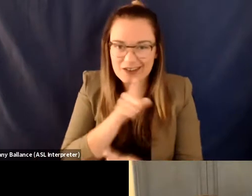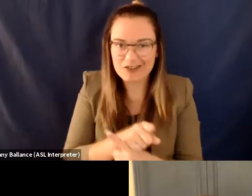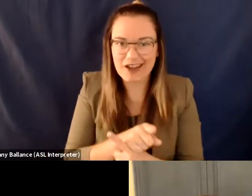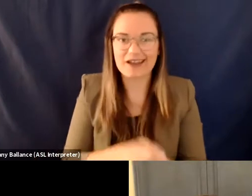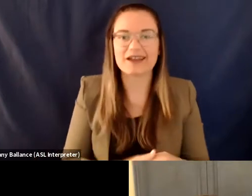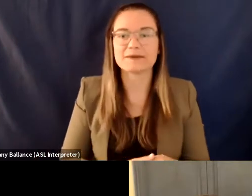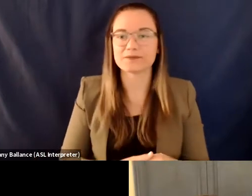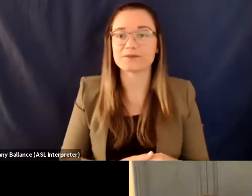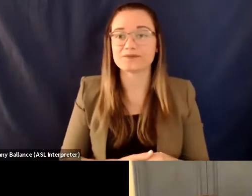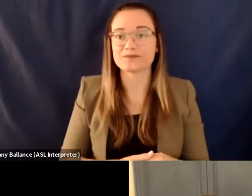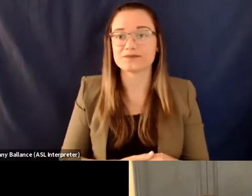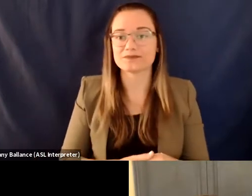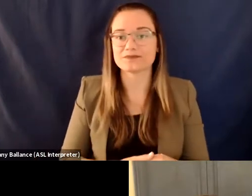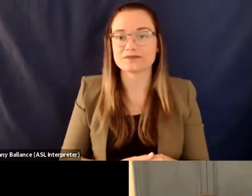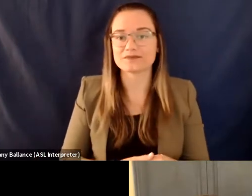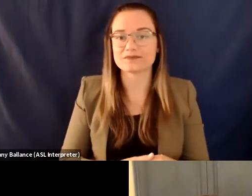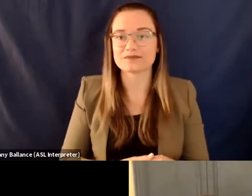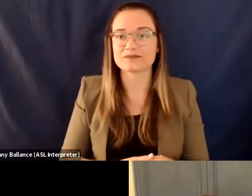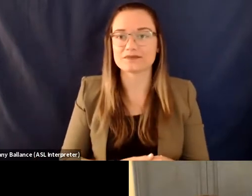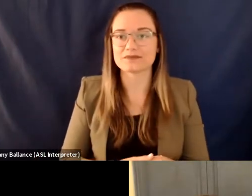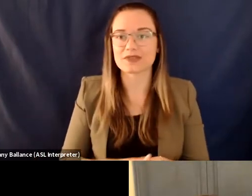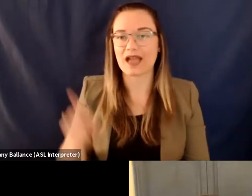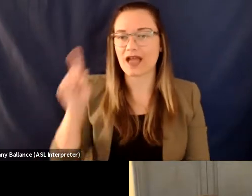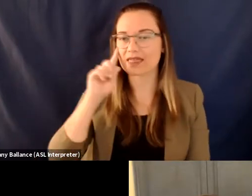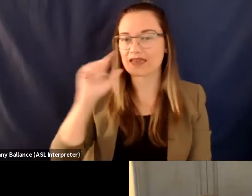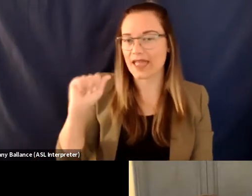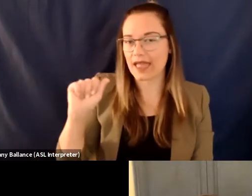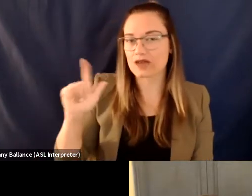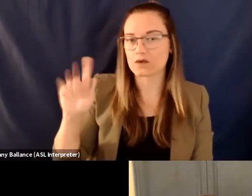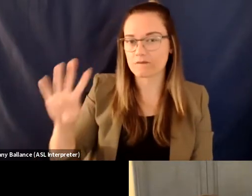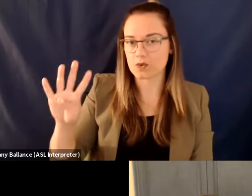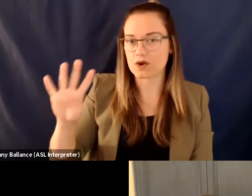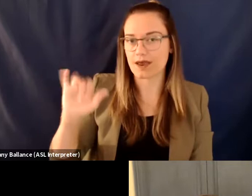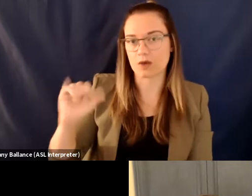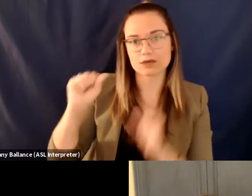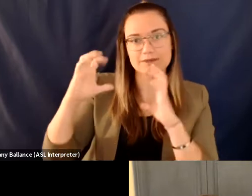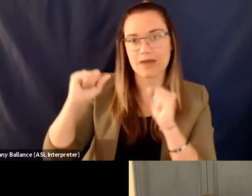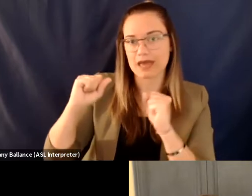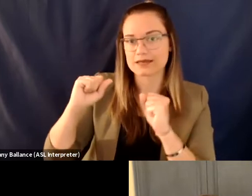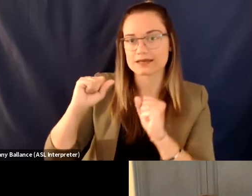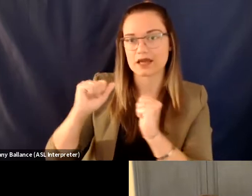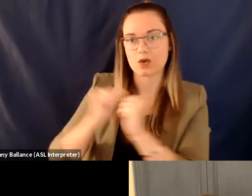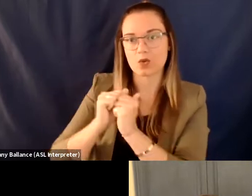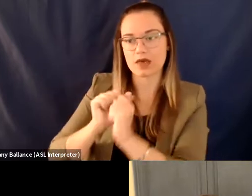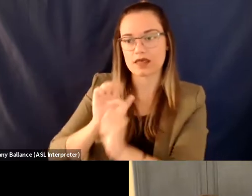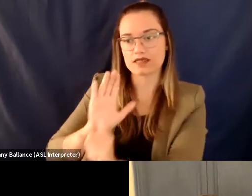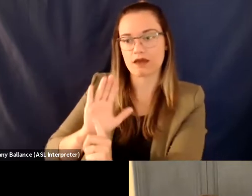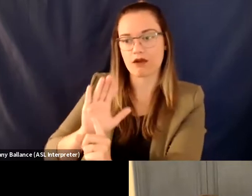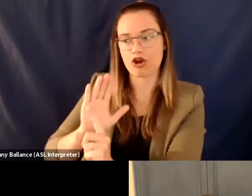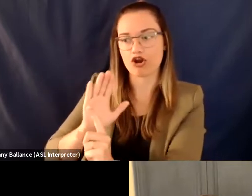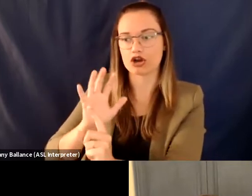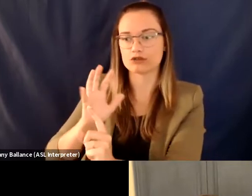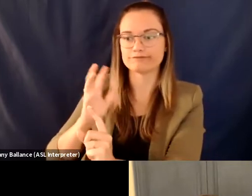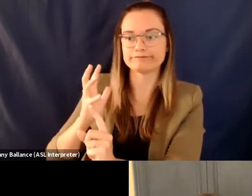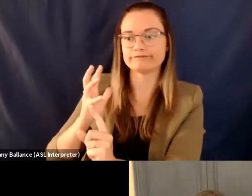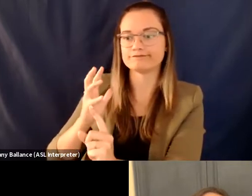And I think A24 was kind of amazing in their pivot.